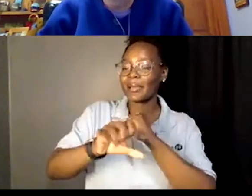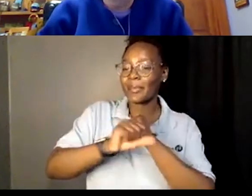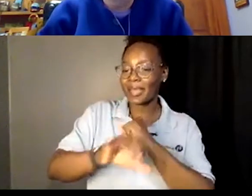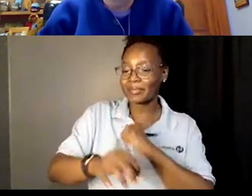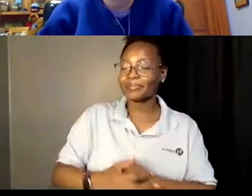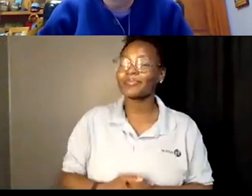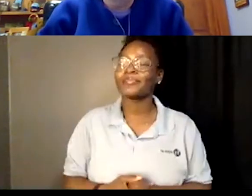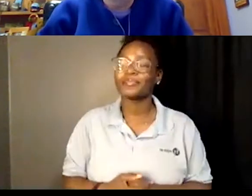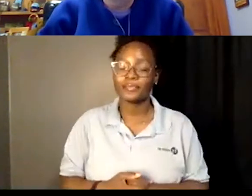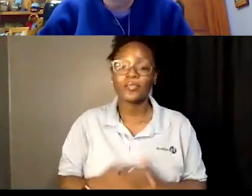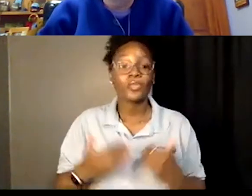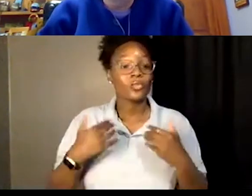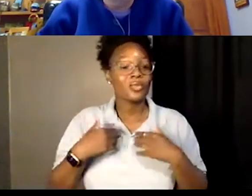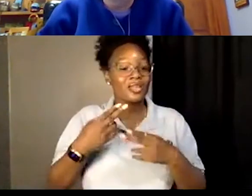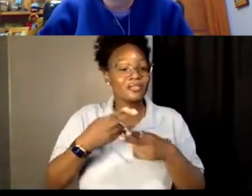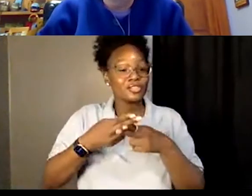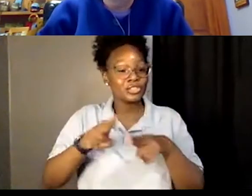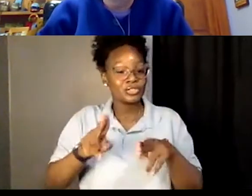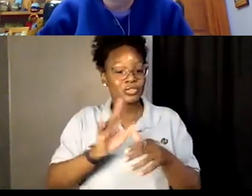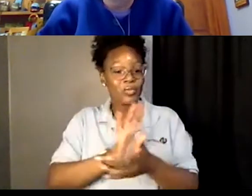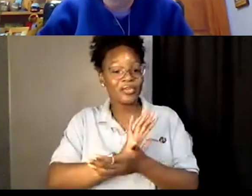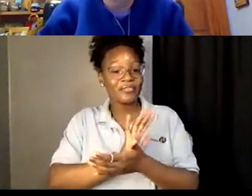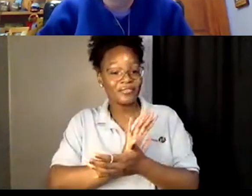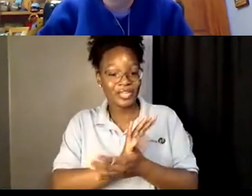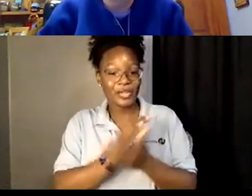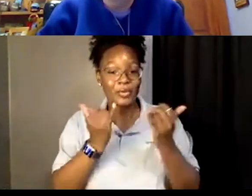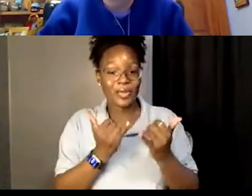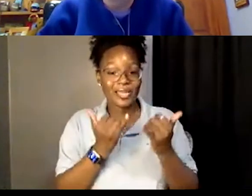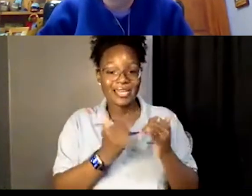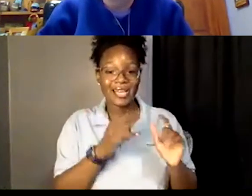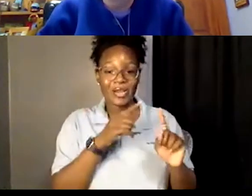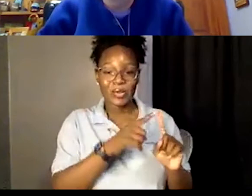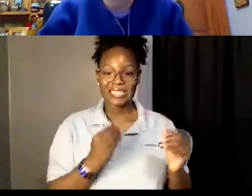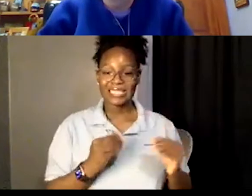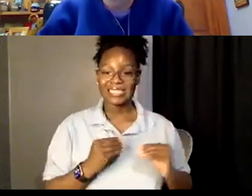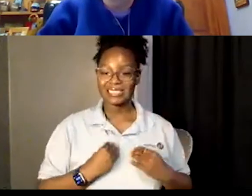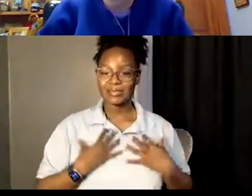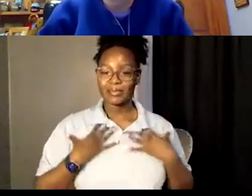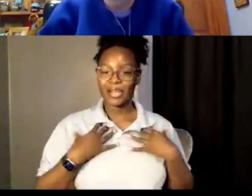of inspiring messages right now that we hope you will enjoy.